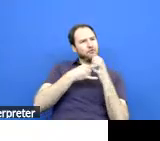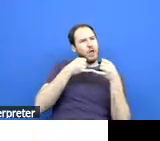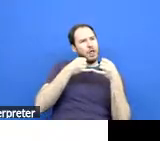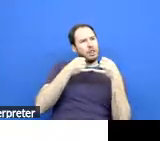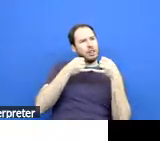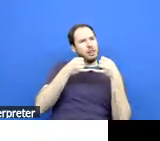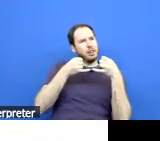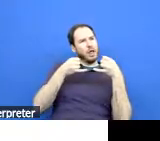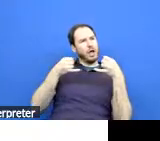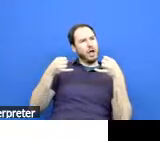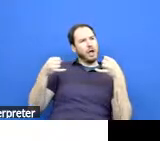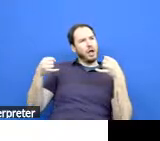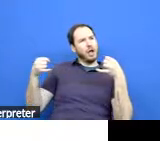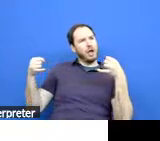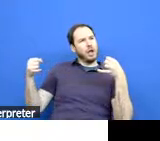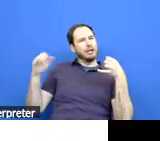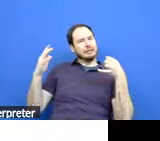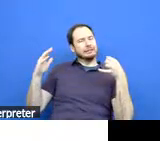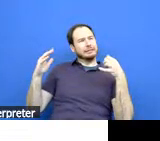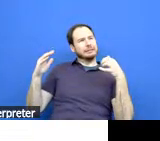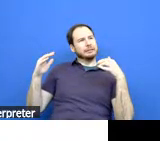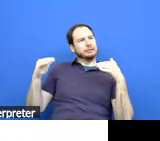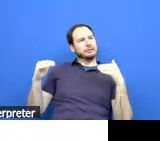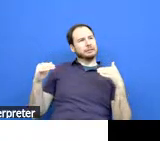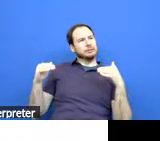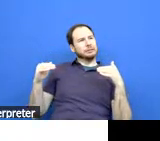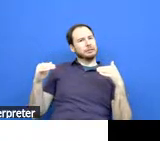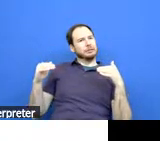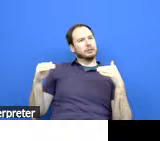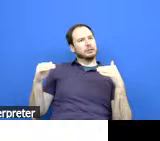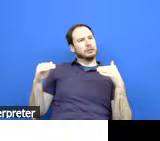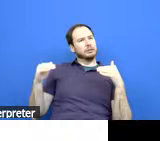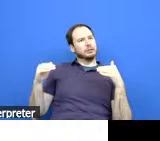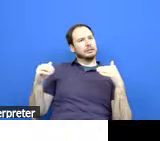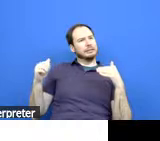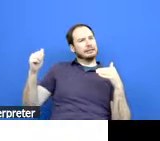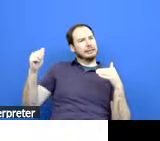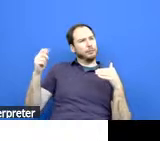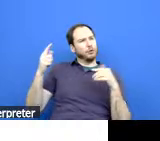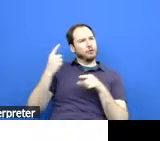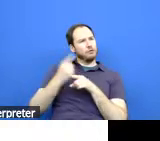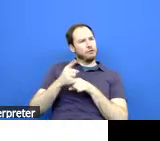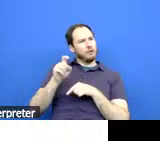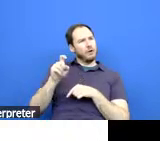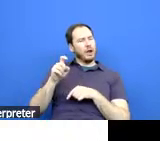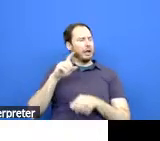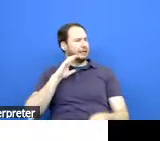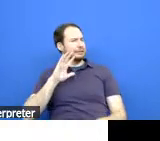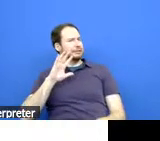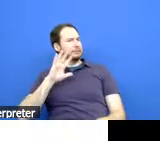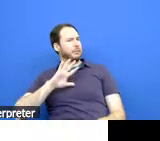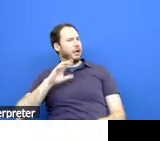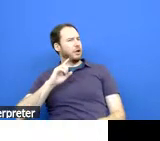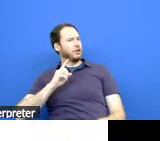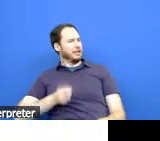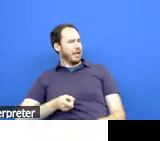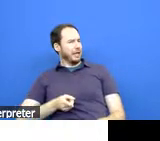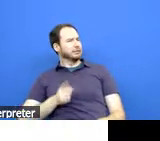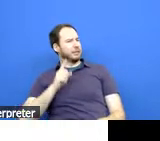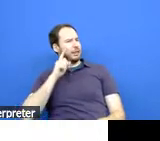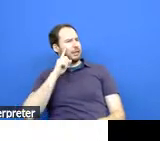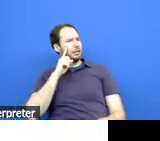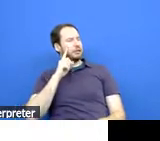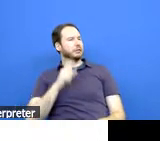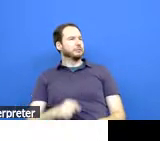So it'd be kind of even deeper than that property line, right across there? Yes. Yeah, if you were to, then that lower